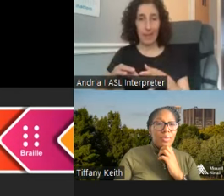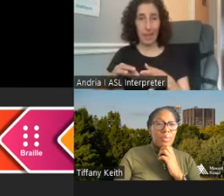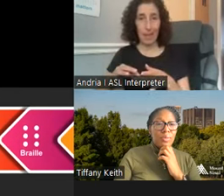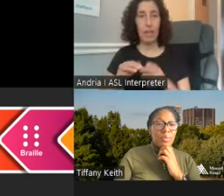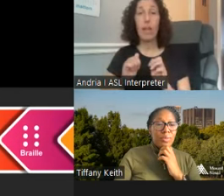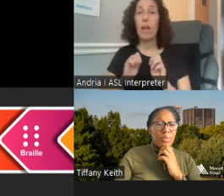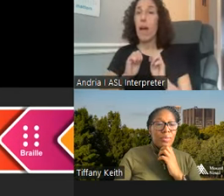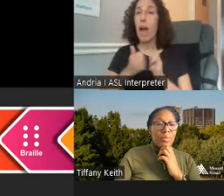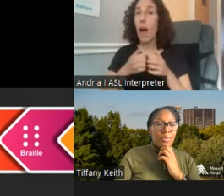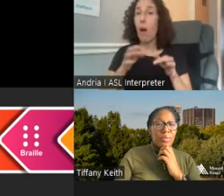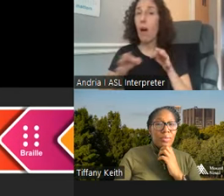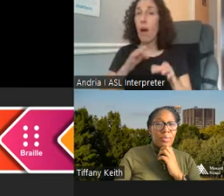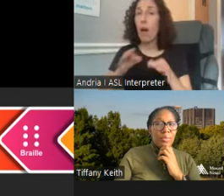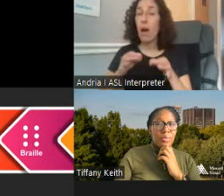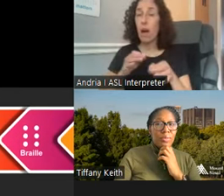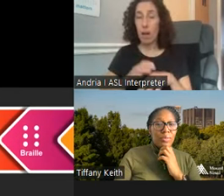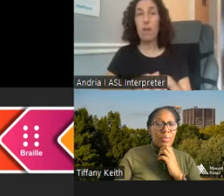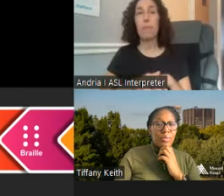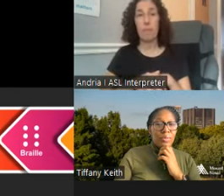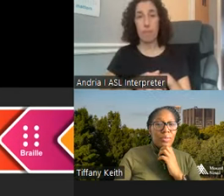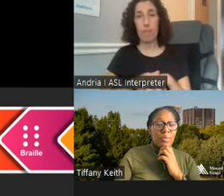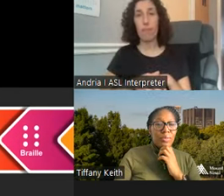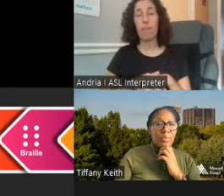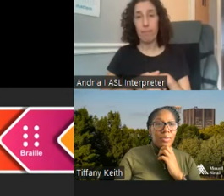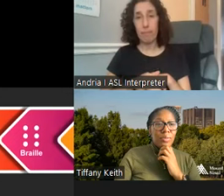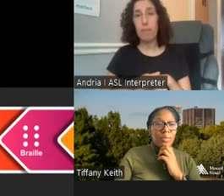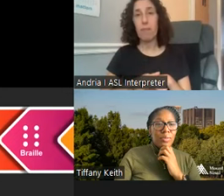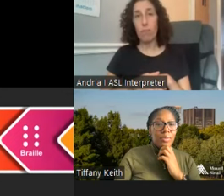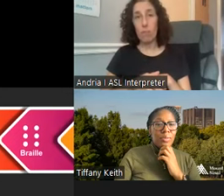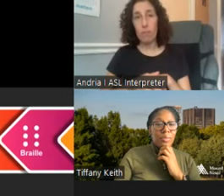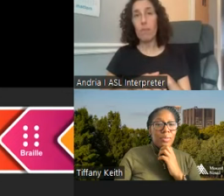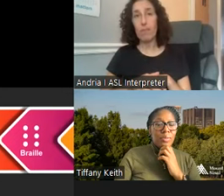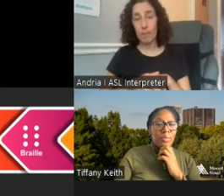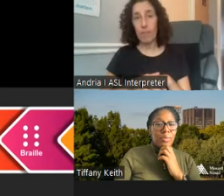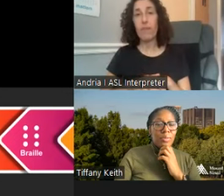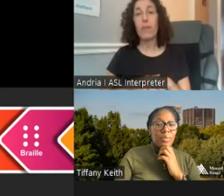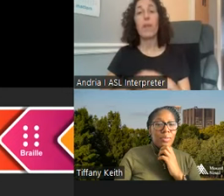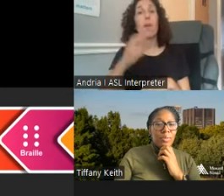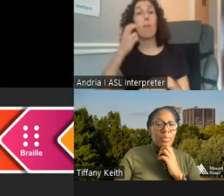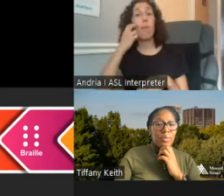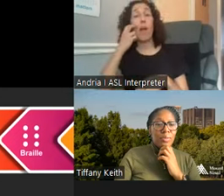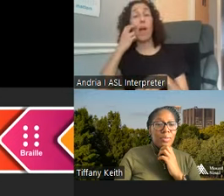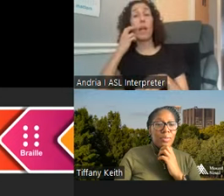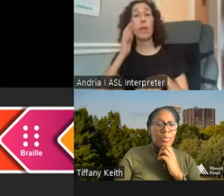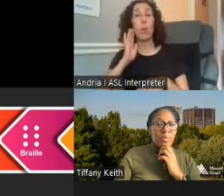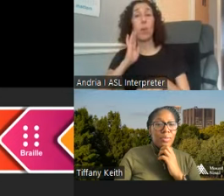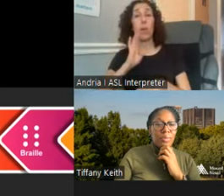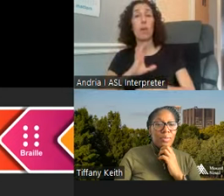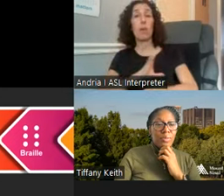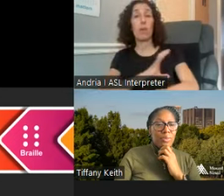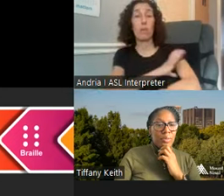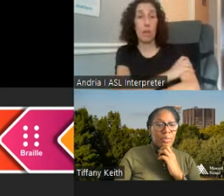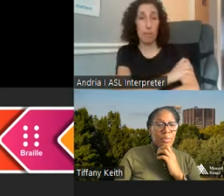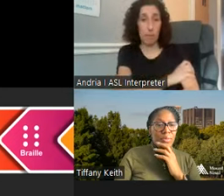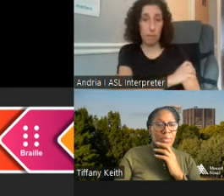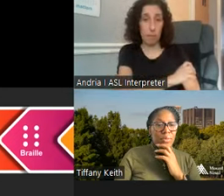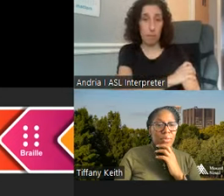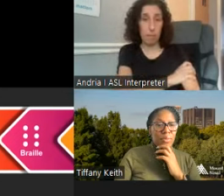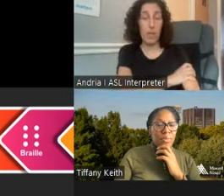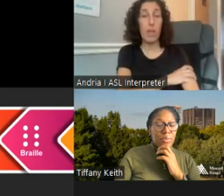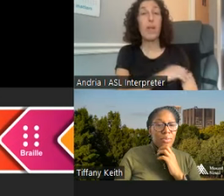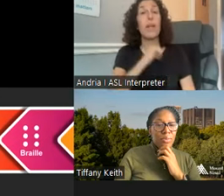that they're going to hold on to, not you holding theirs, unless they specifically ask you to do it that way. You